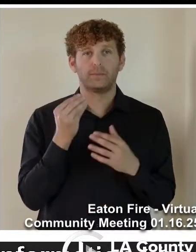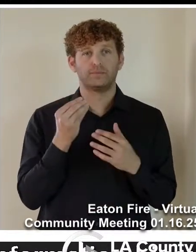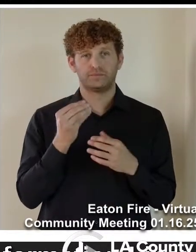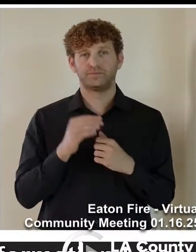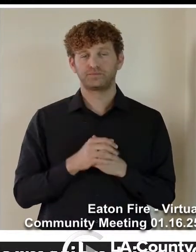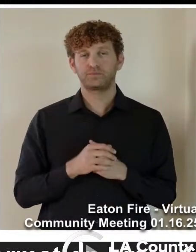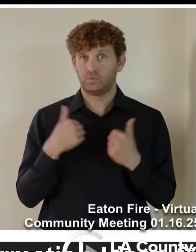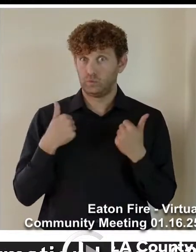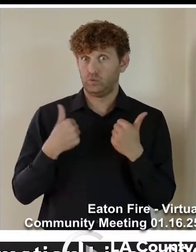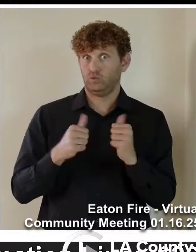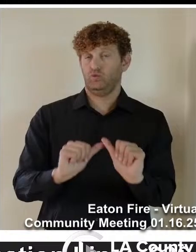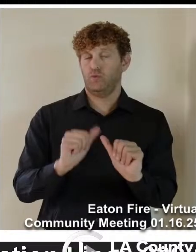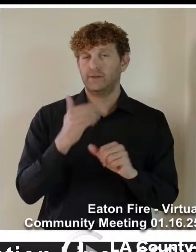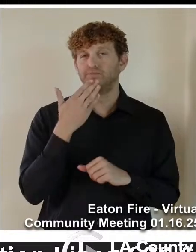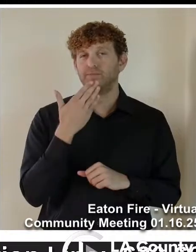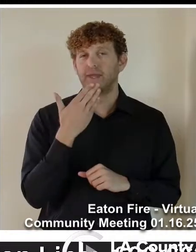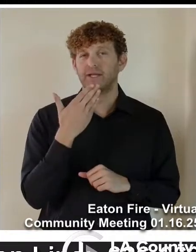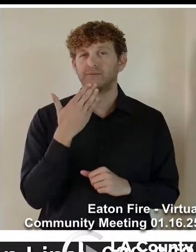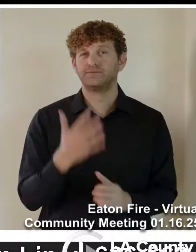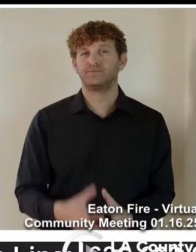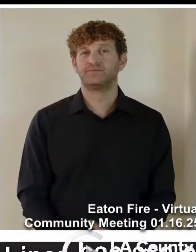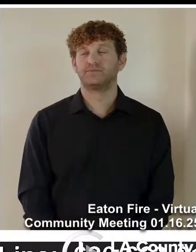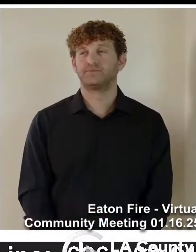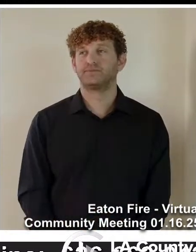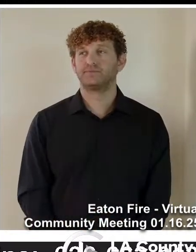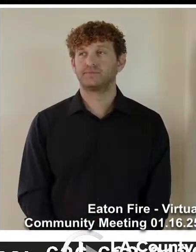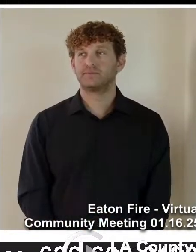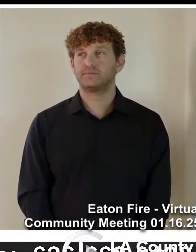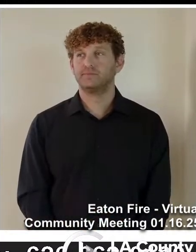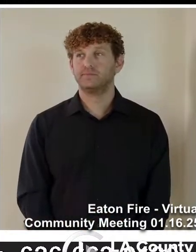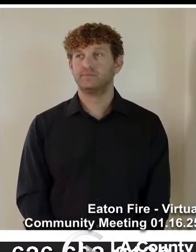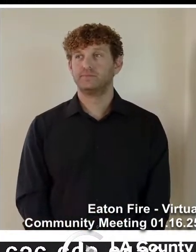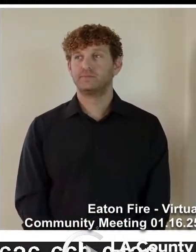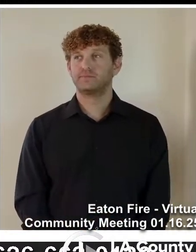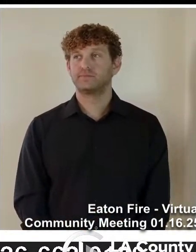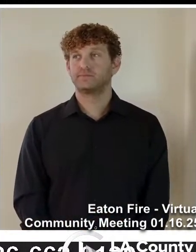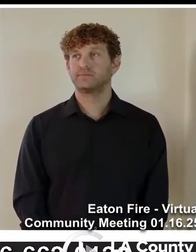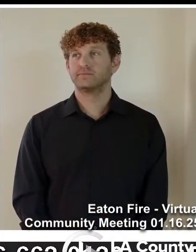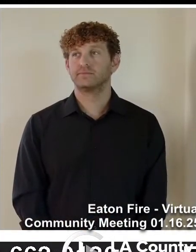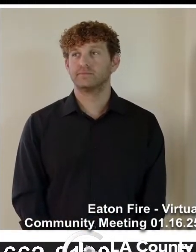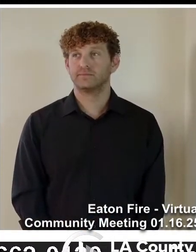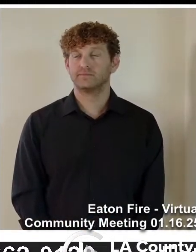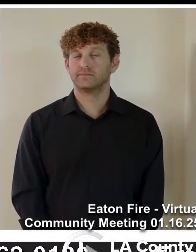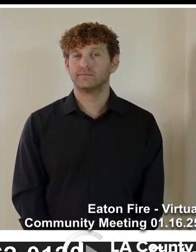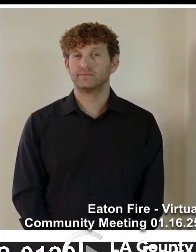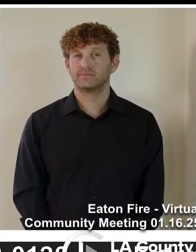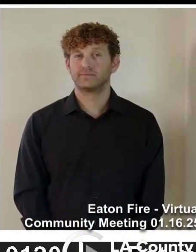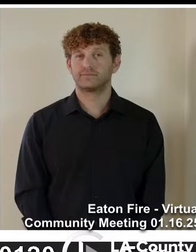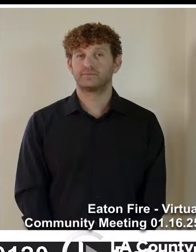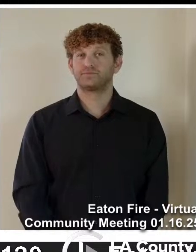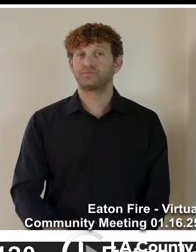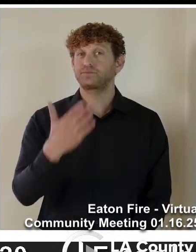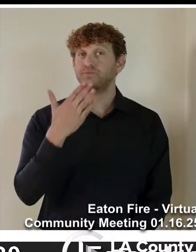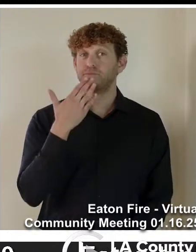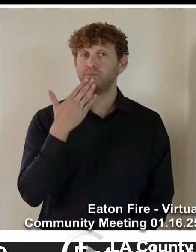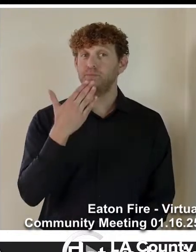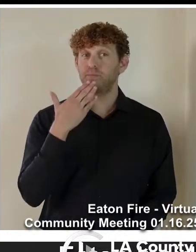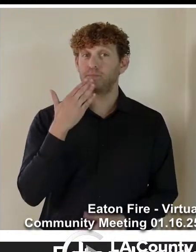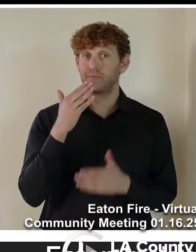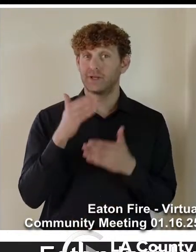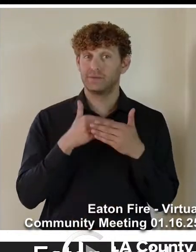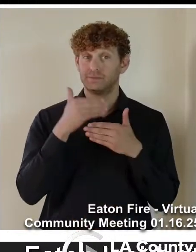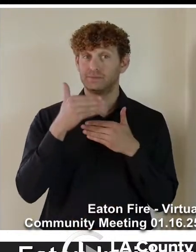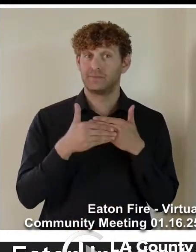Thank you. Thank you. Next up, Unified